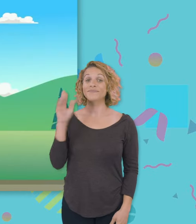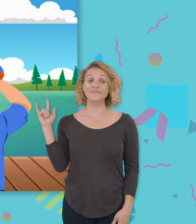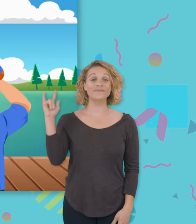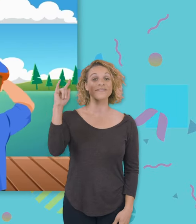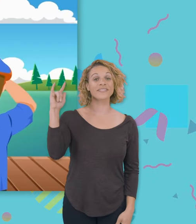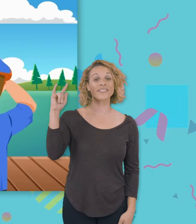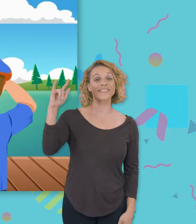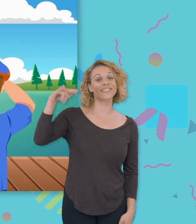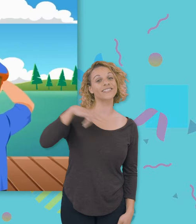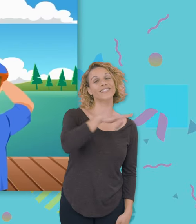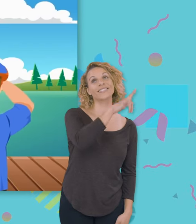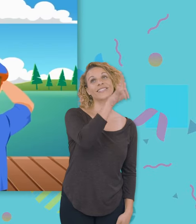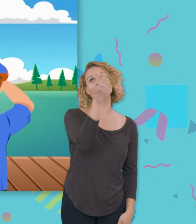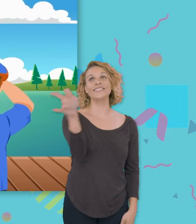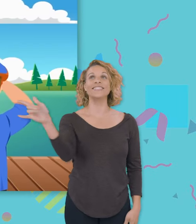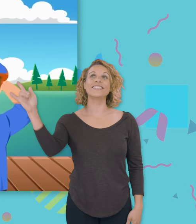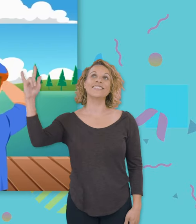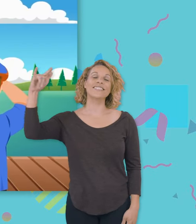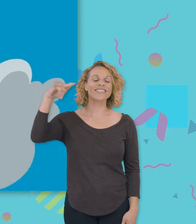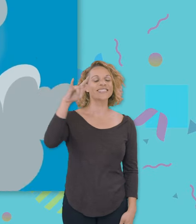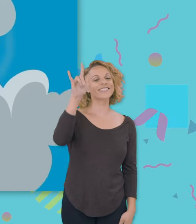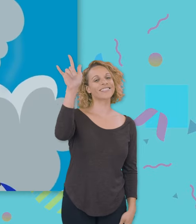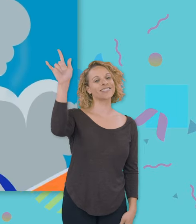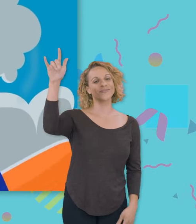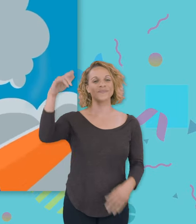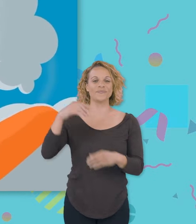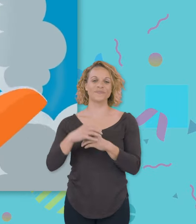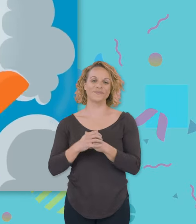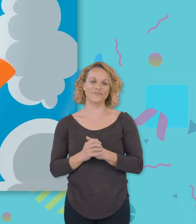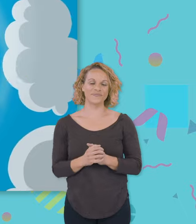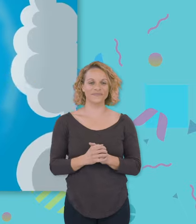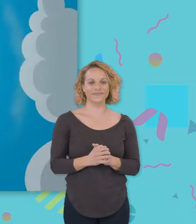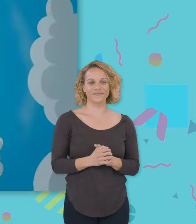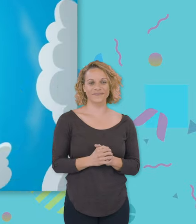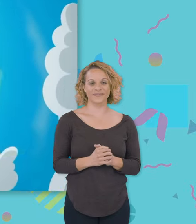Whoa, seaplane flying all around.